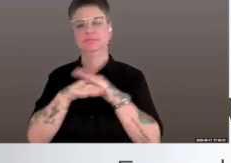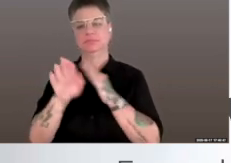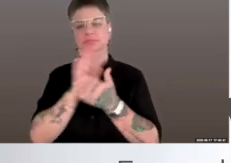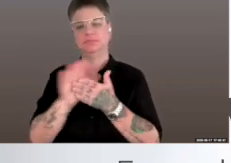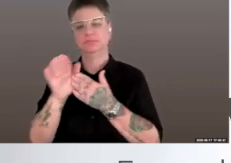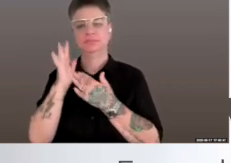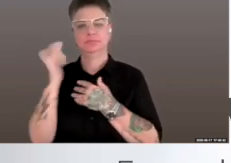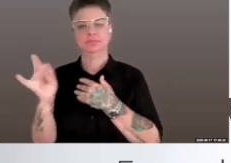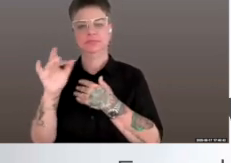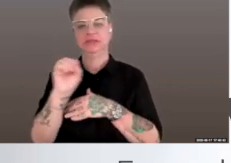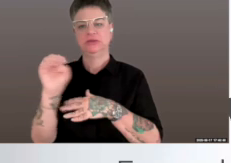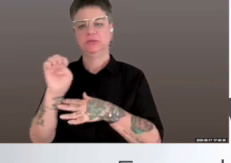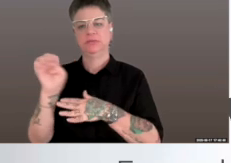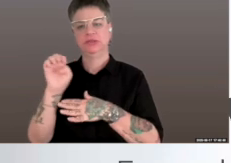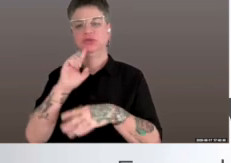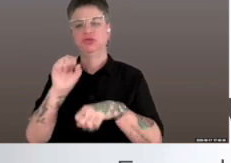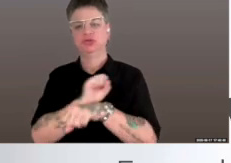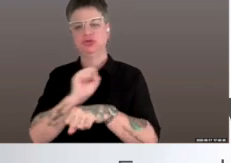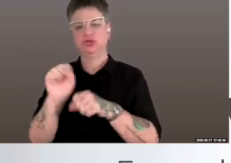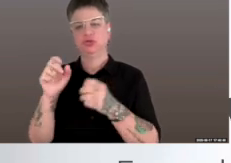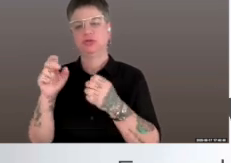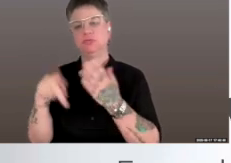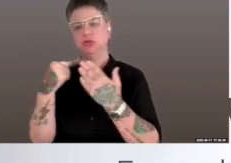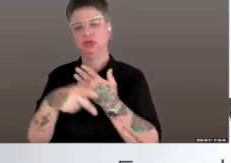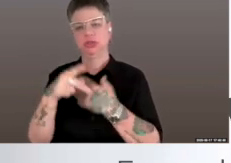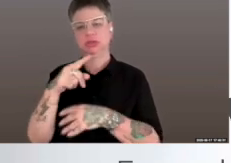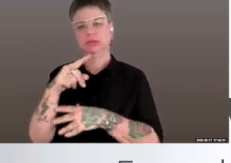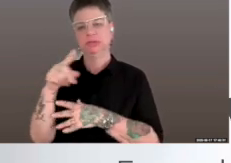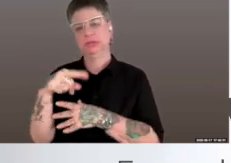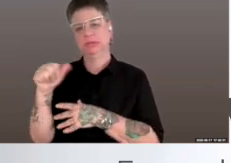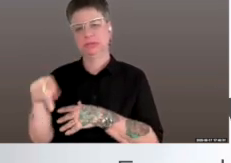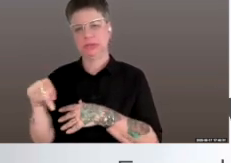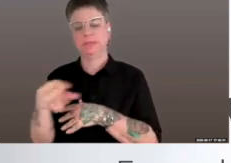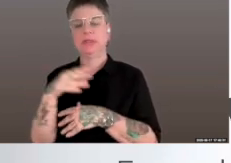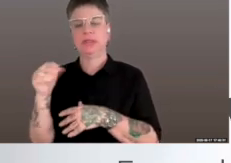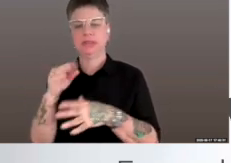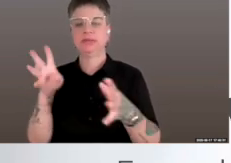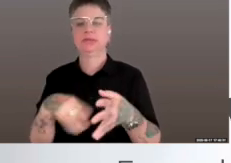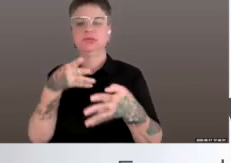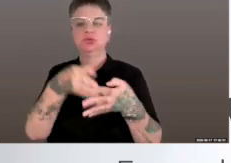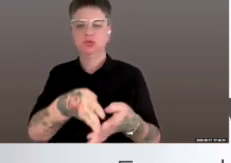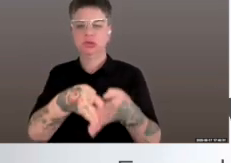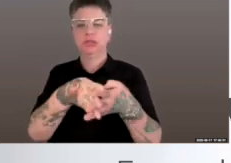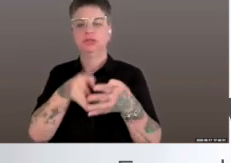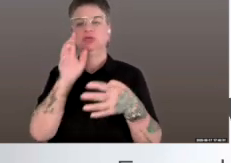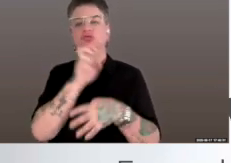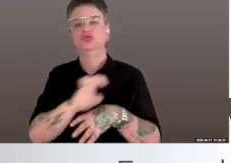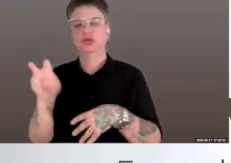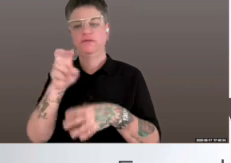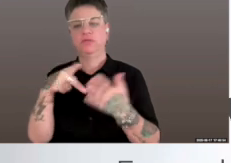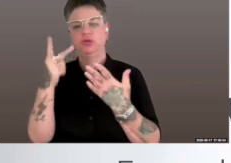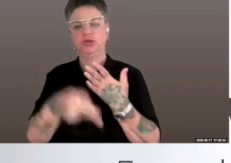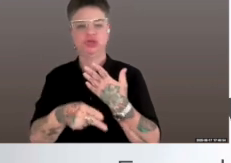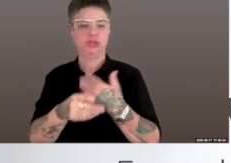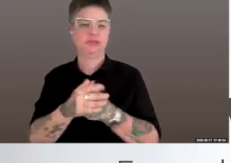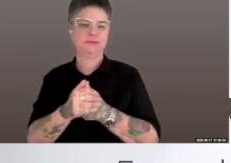currently available to all regions of the state and is accepting applications for non-scrap options to participants living in regional